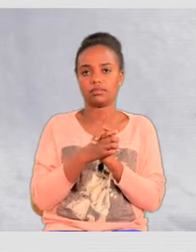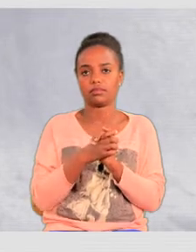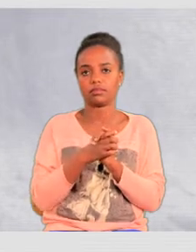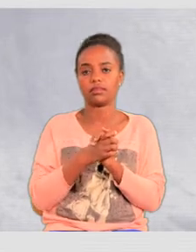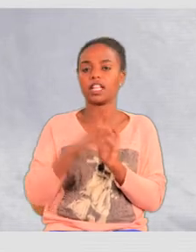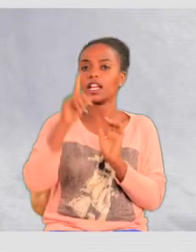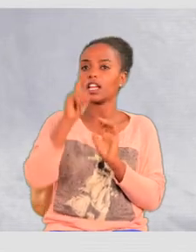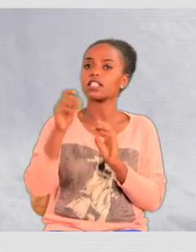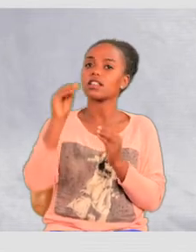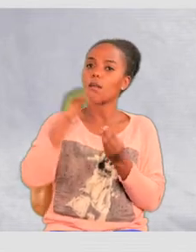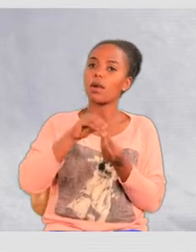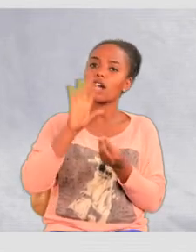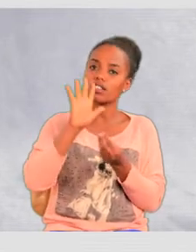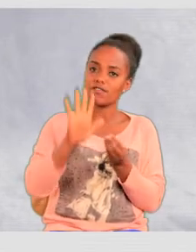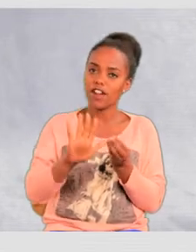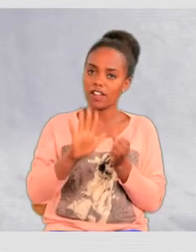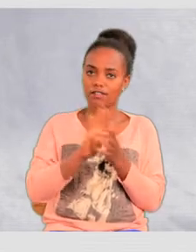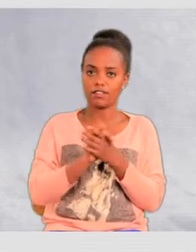x plus